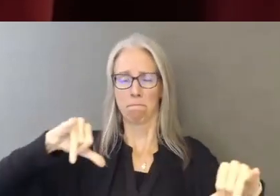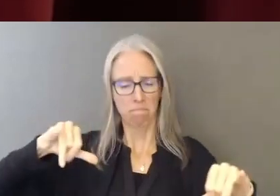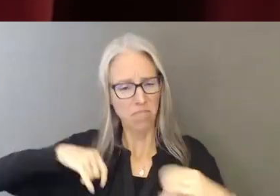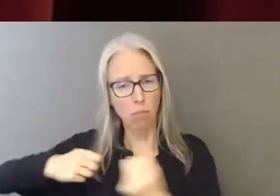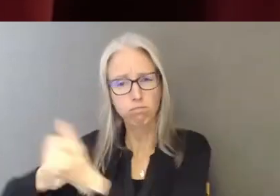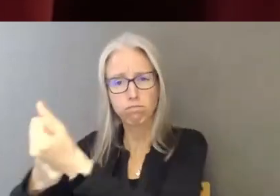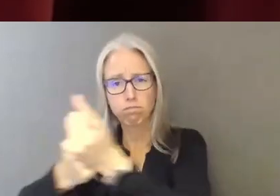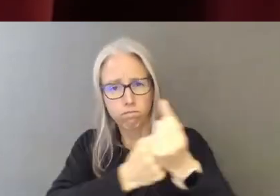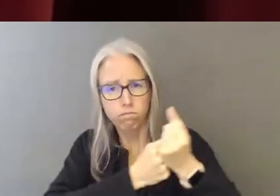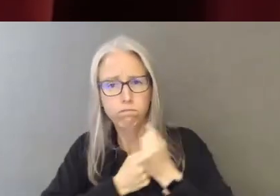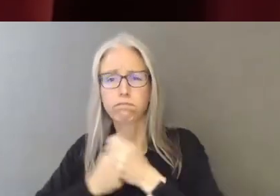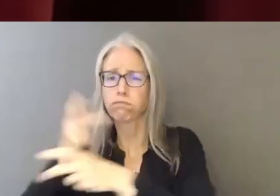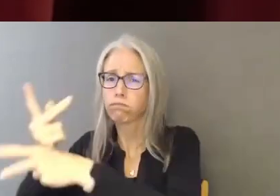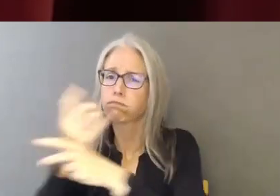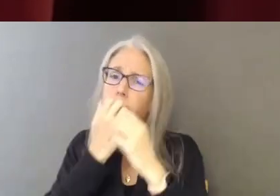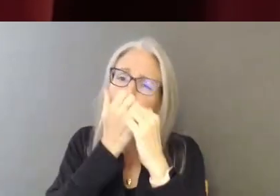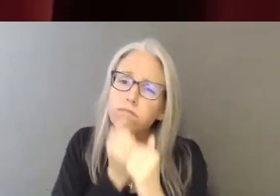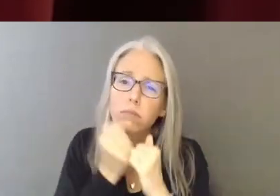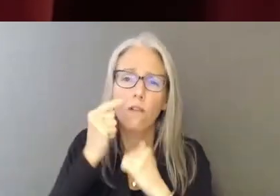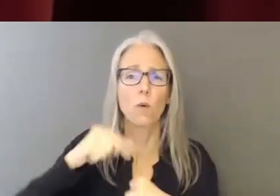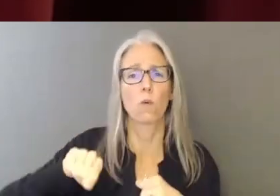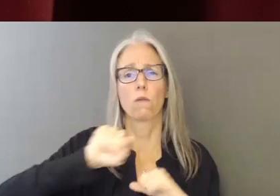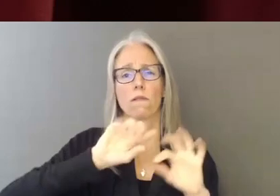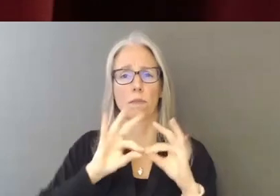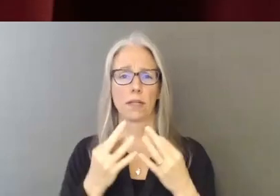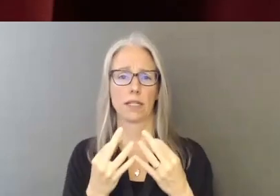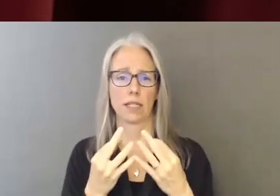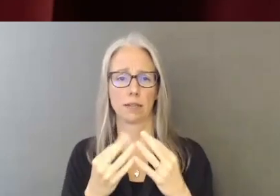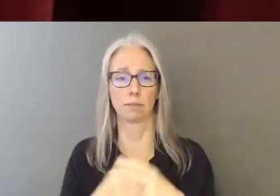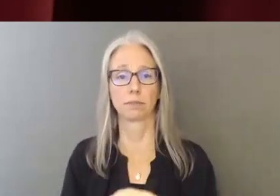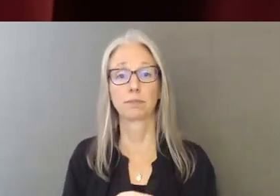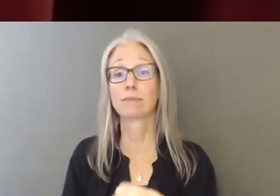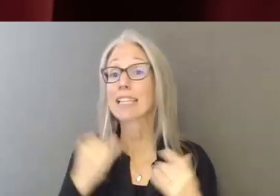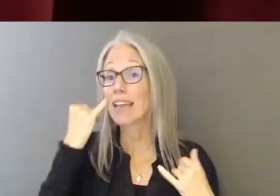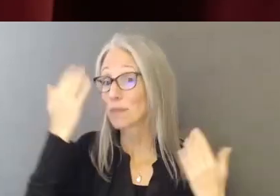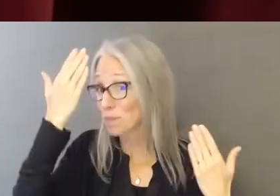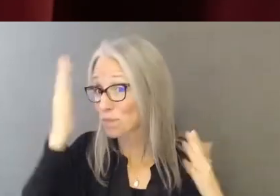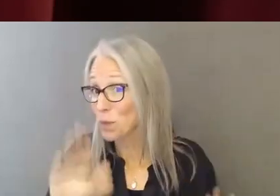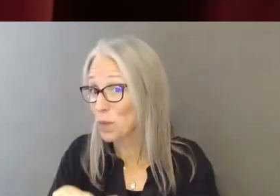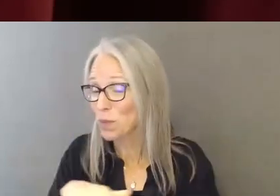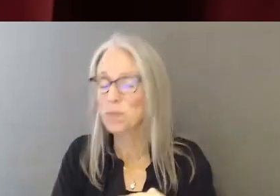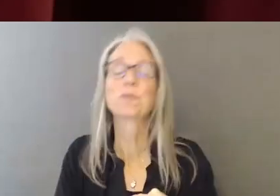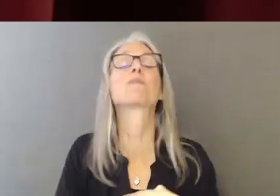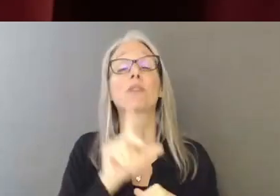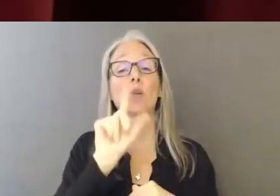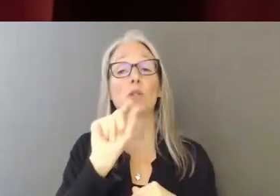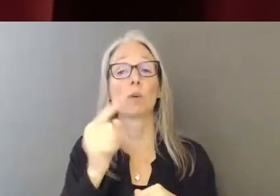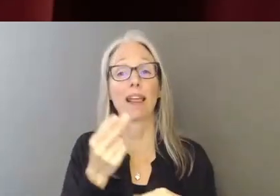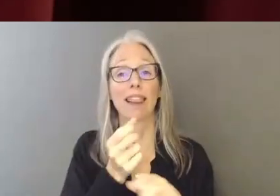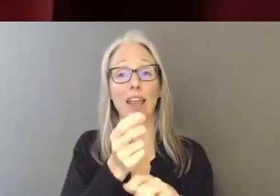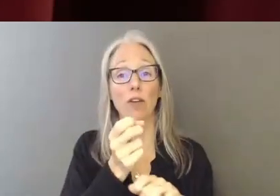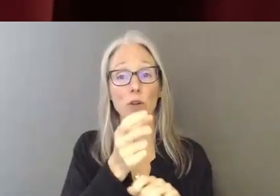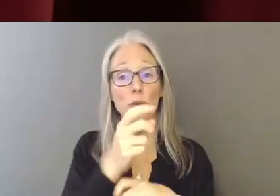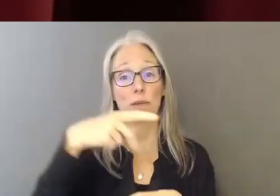care about you and your family. Also, if you haven't heard, the 20th anniversary PSC Partners